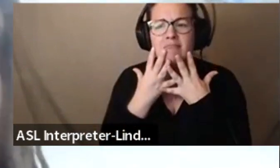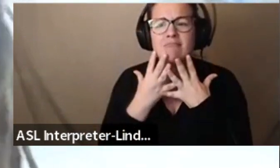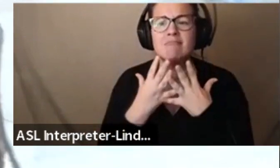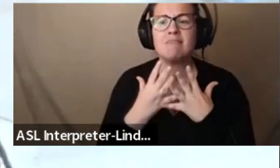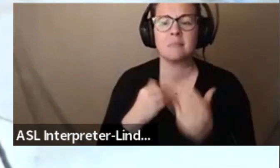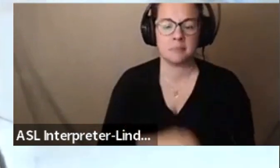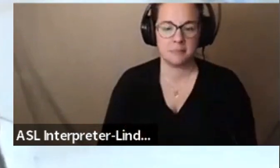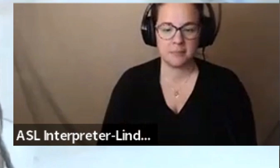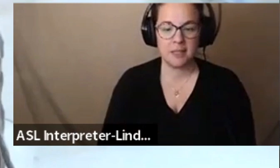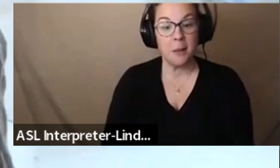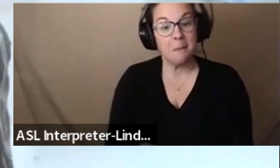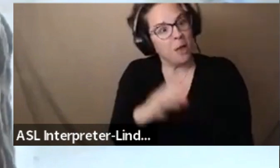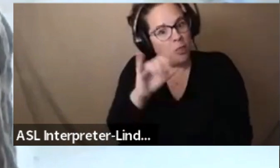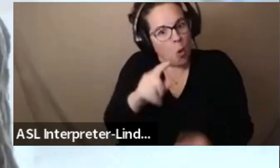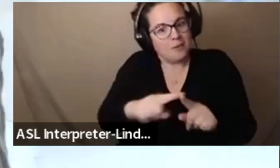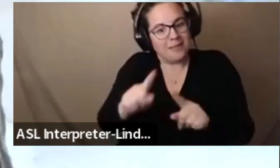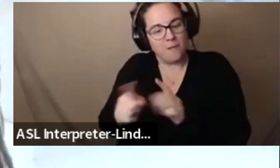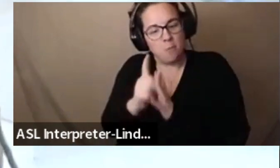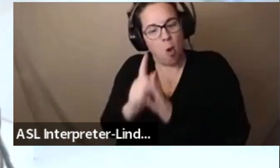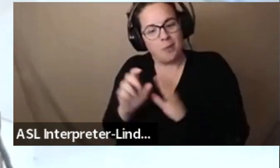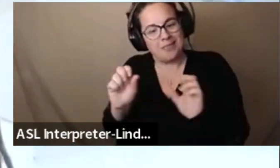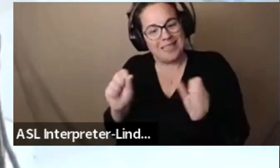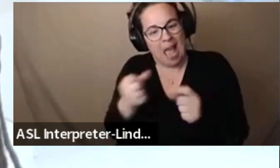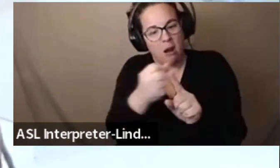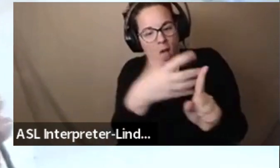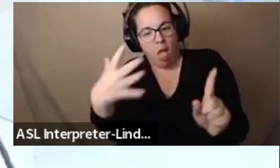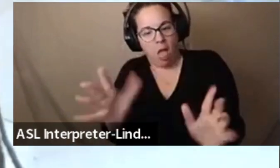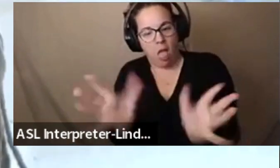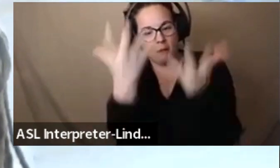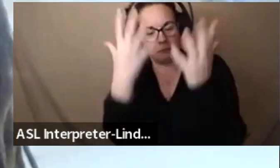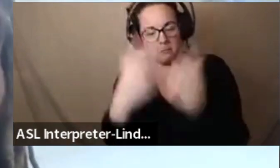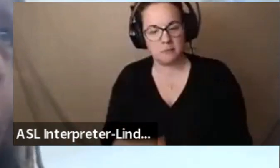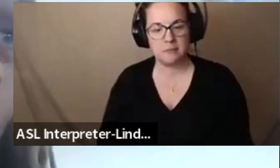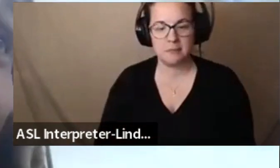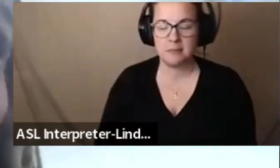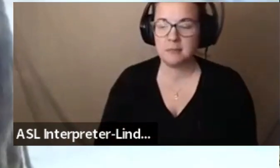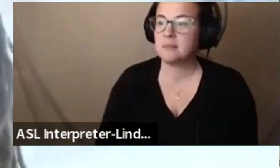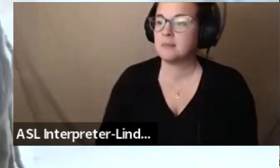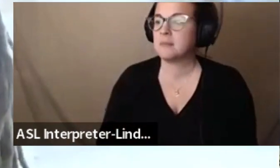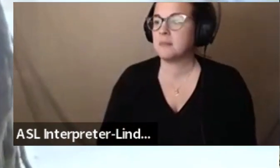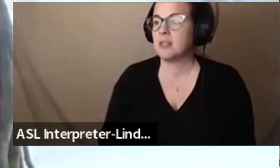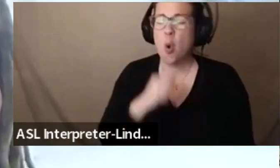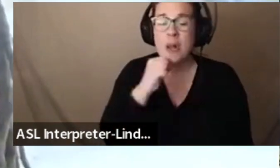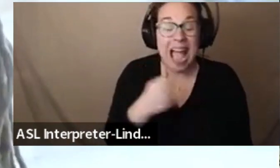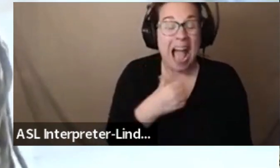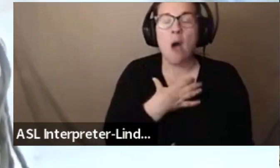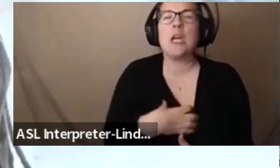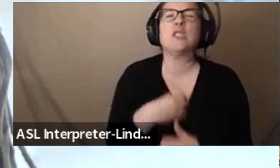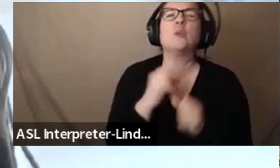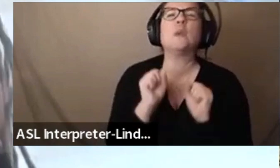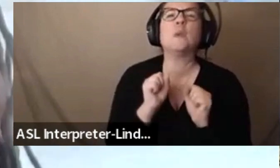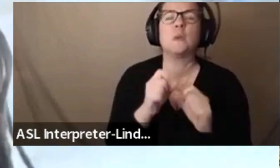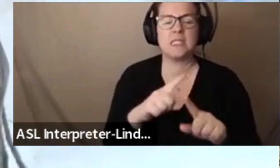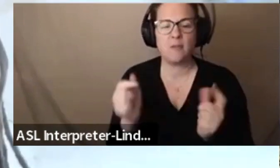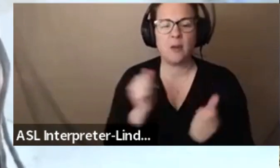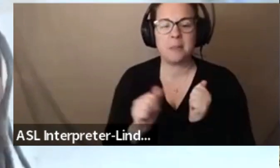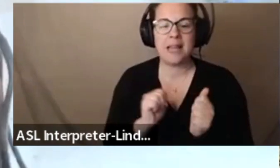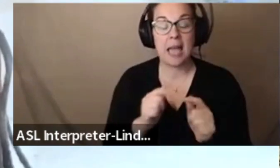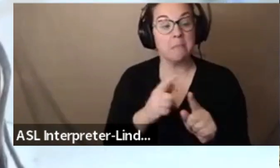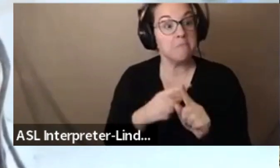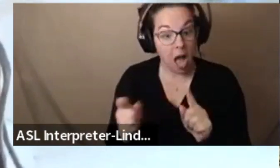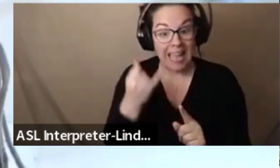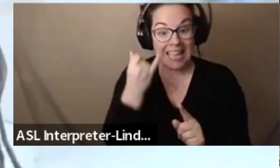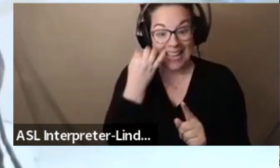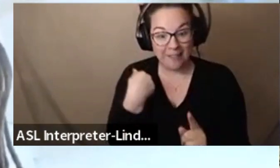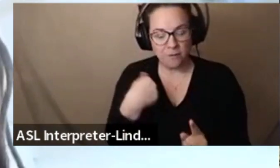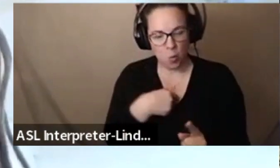tragic. And but you can play those moments up. You know, rather than wishing it was a different play, just go, okay, what does